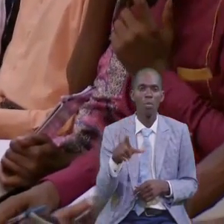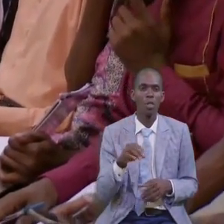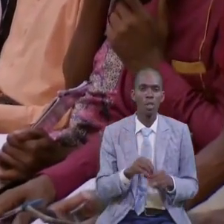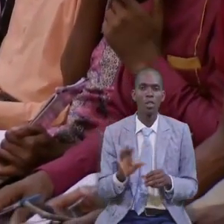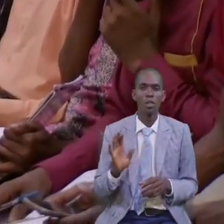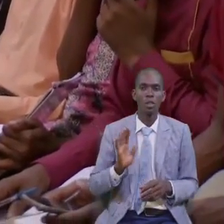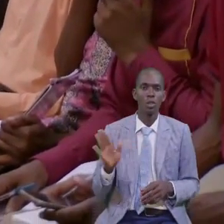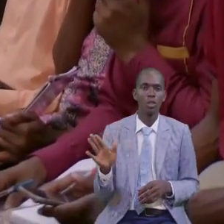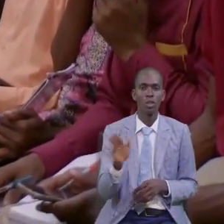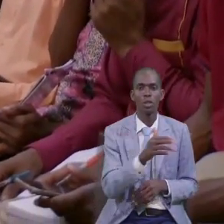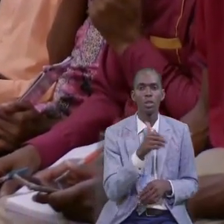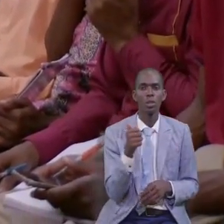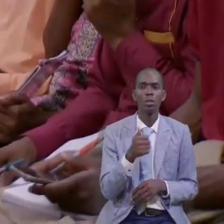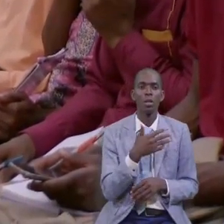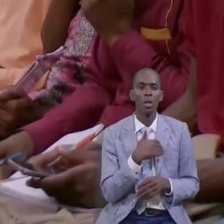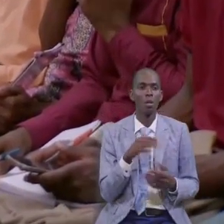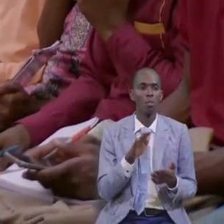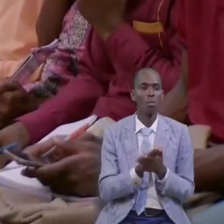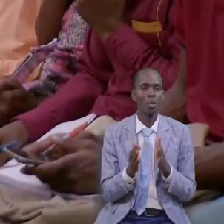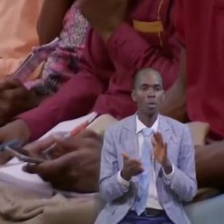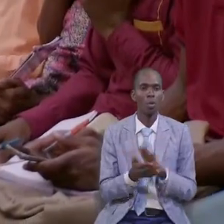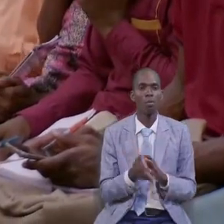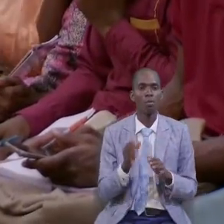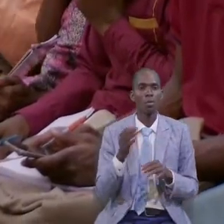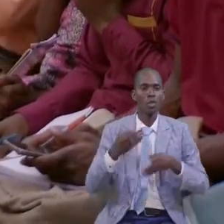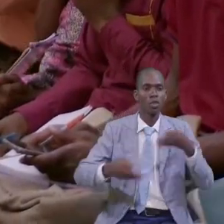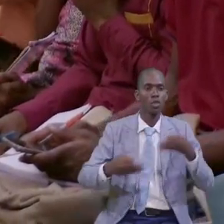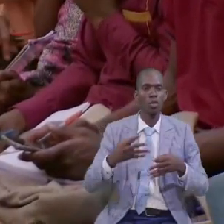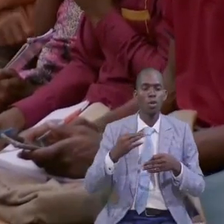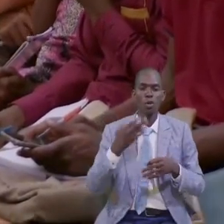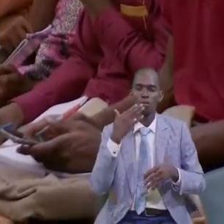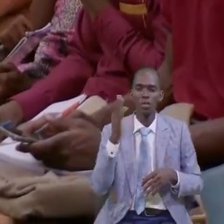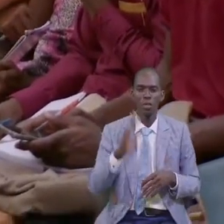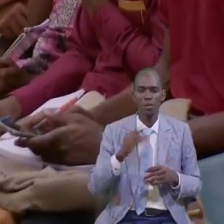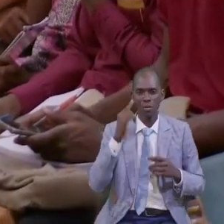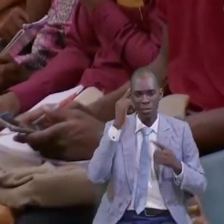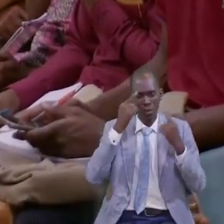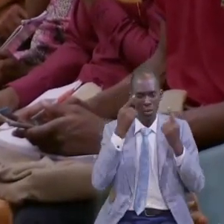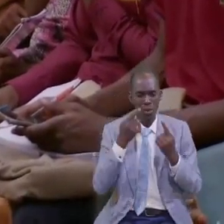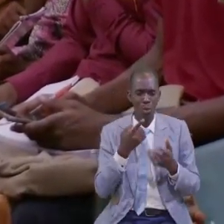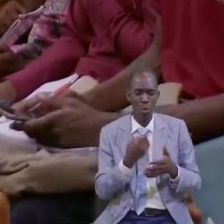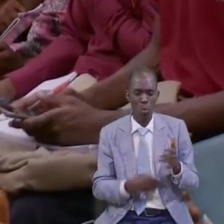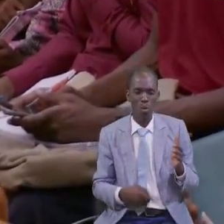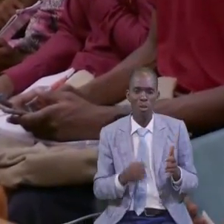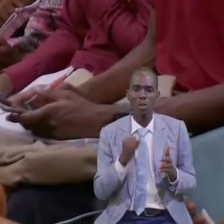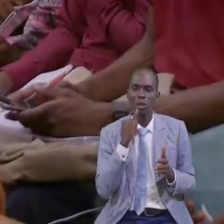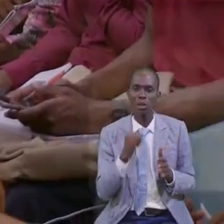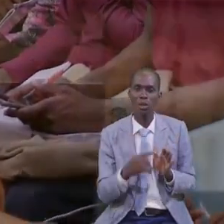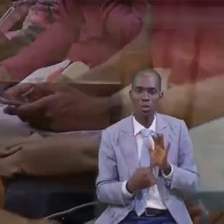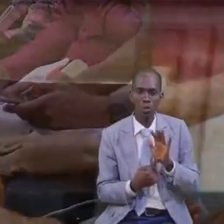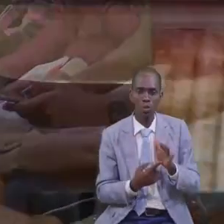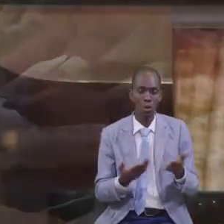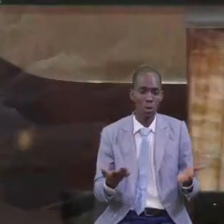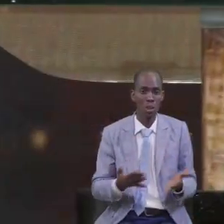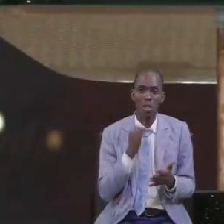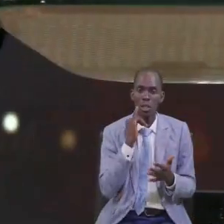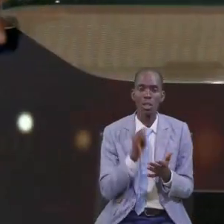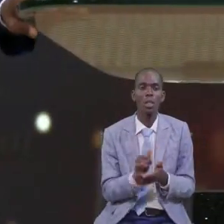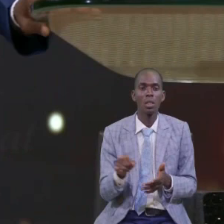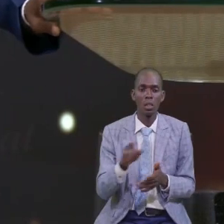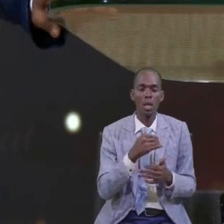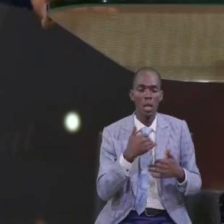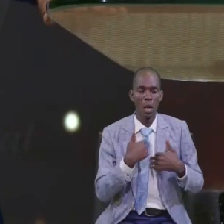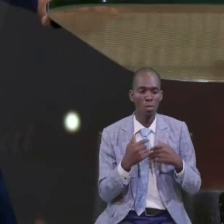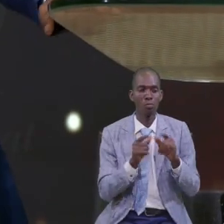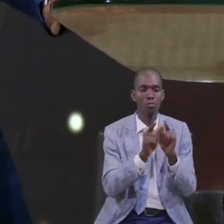become judges of evil thoughts? The point is, they had assemblies, and they didn't, you know, every assembly